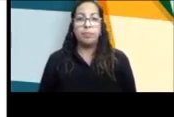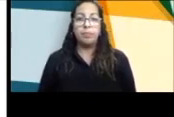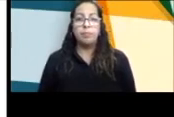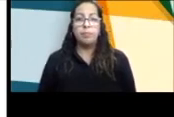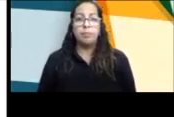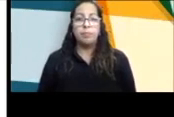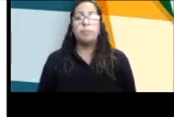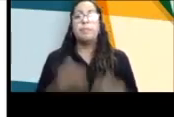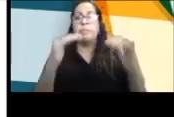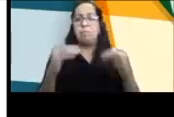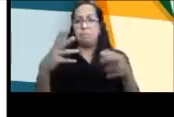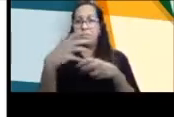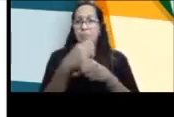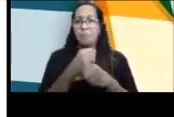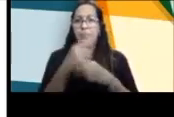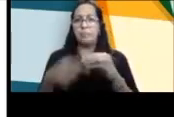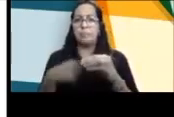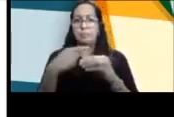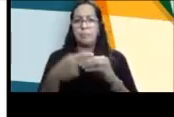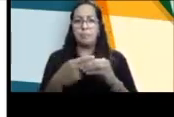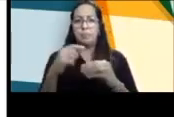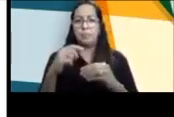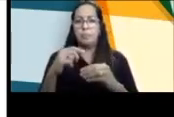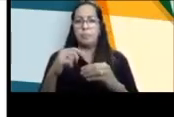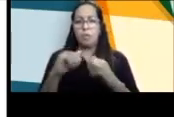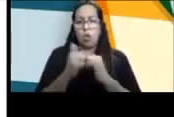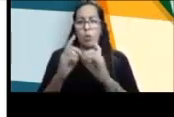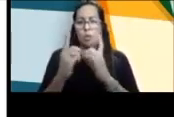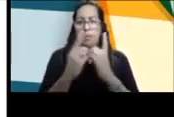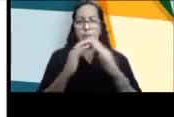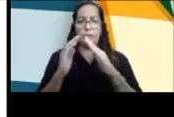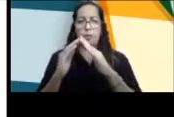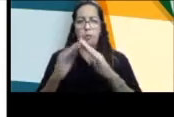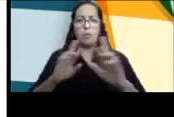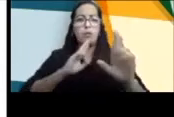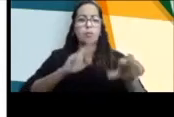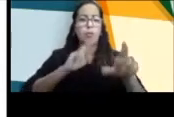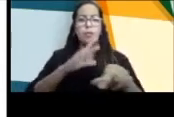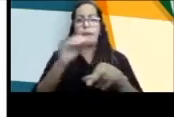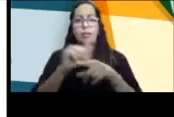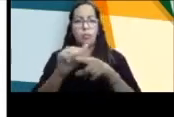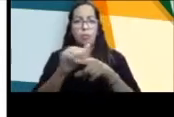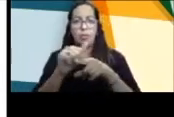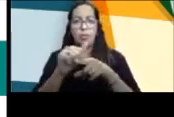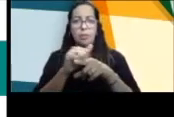Let's briefly discuss how PRDOH established reporting requirements and training.